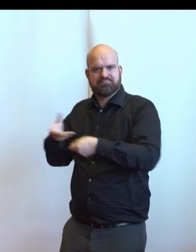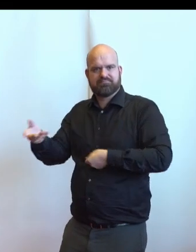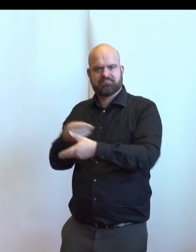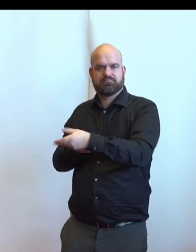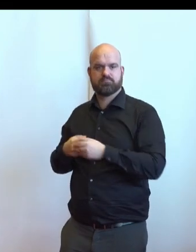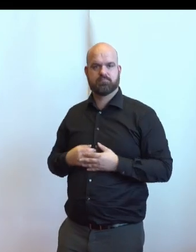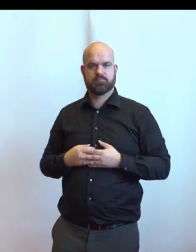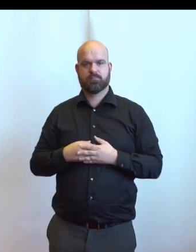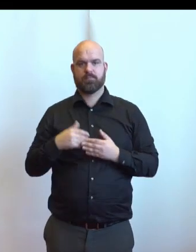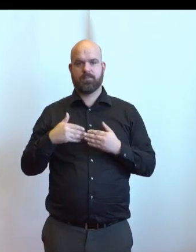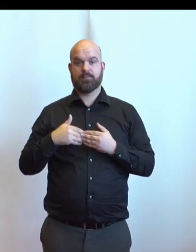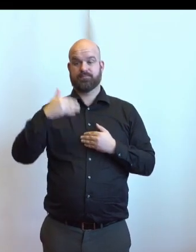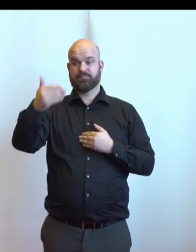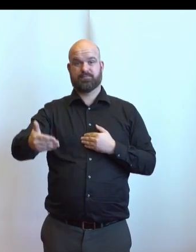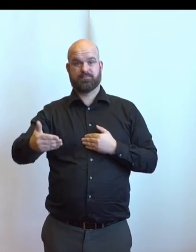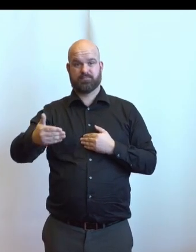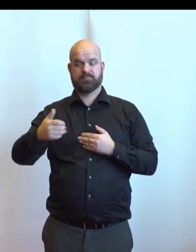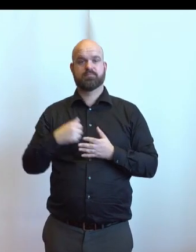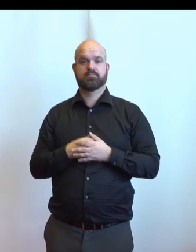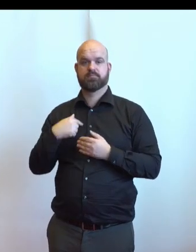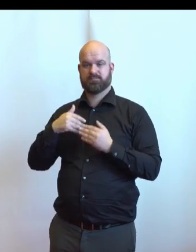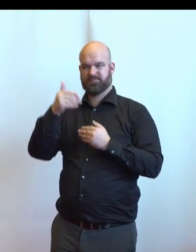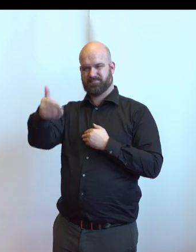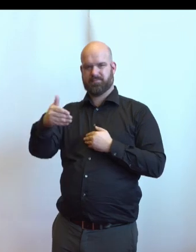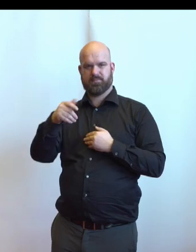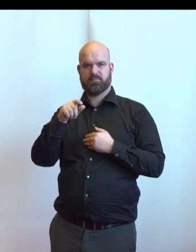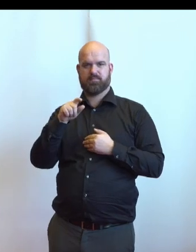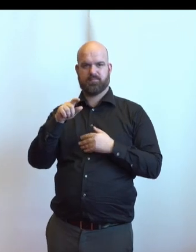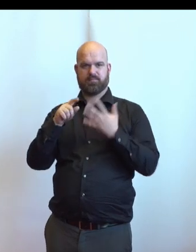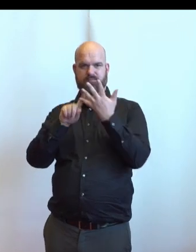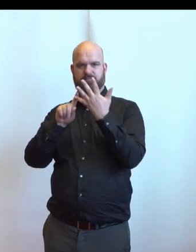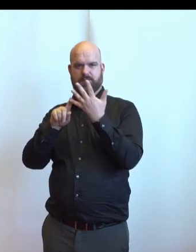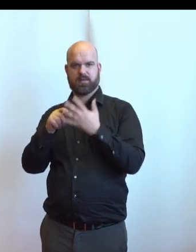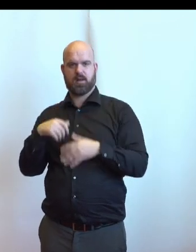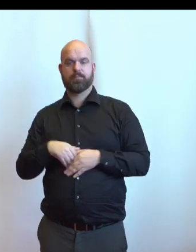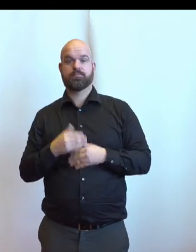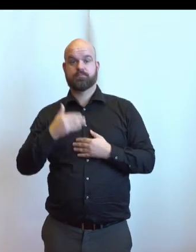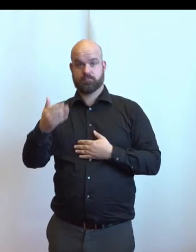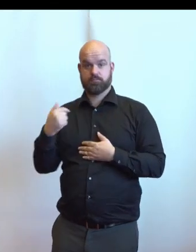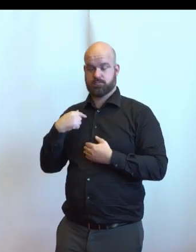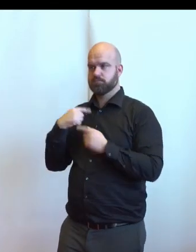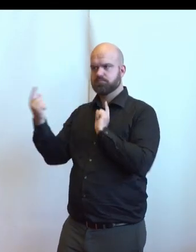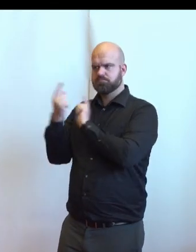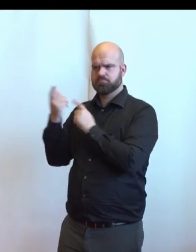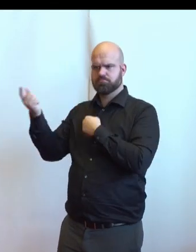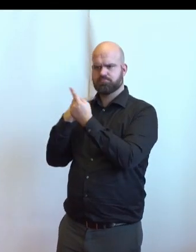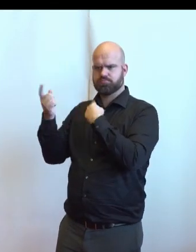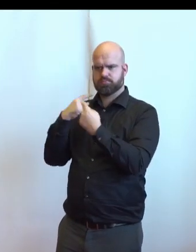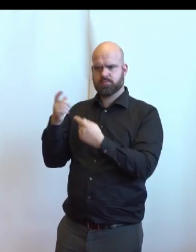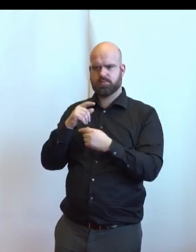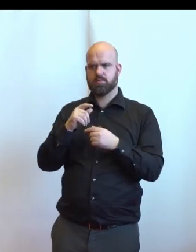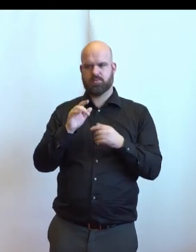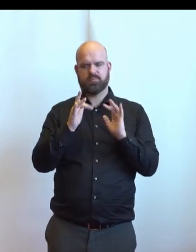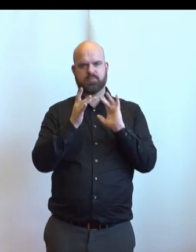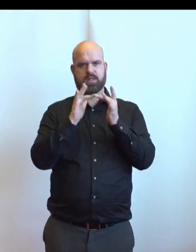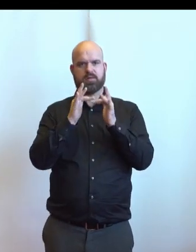cyber security area. She can appreciate cyber security for a bank's a little important. But she was saying, we had this recruitment day,